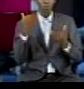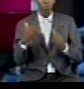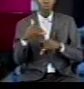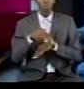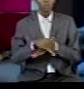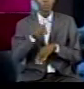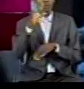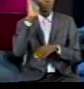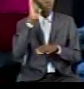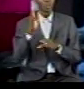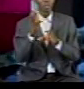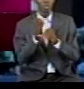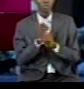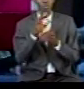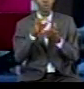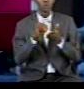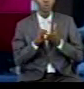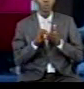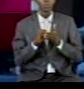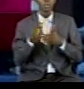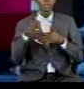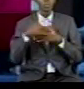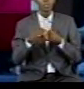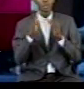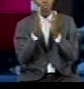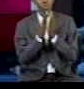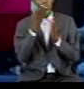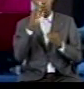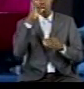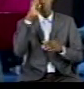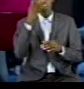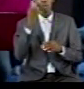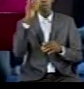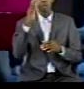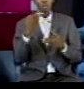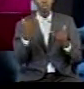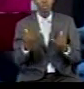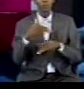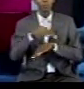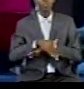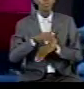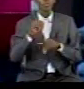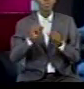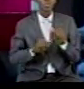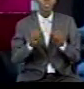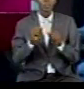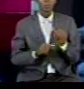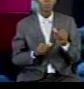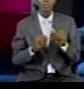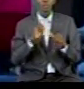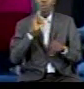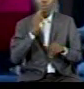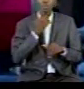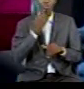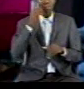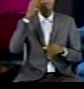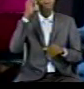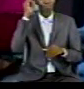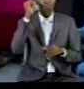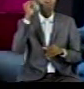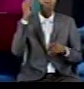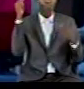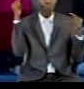testimony. After the prayer of the man of God this night, every severe headache that I was